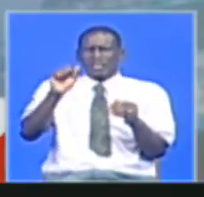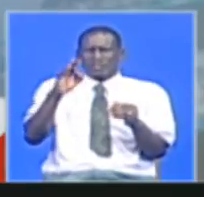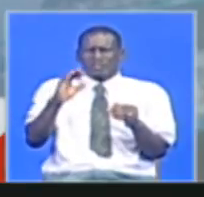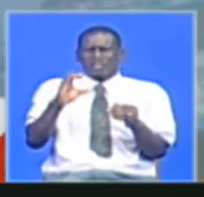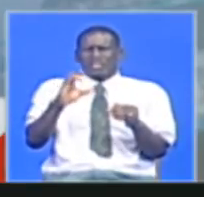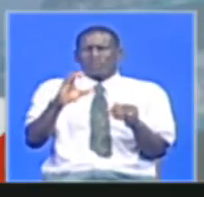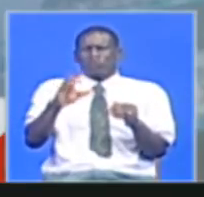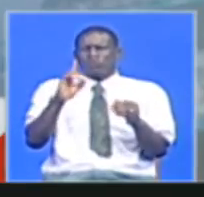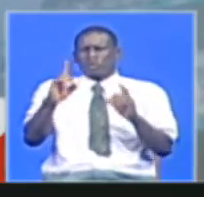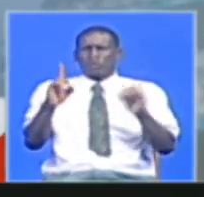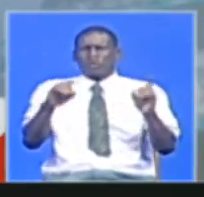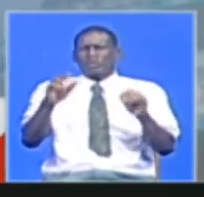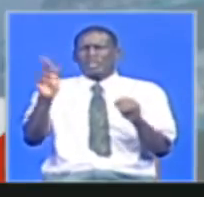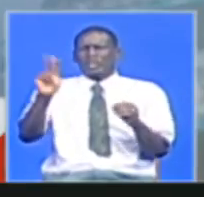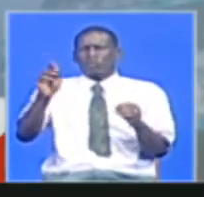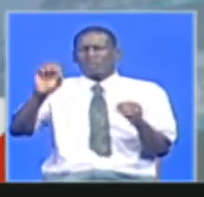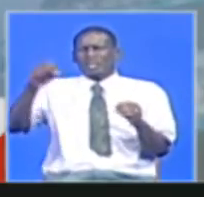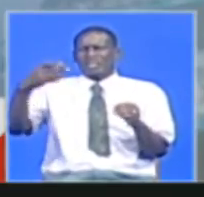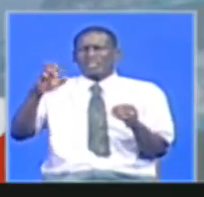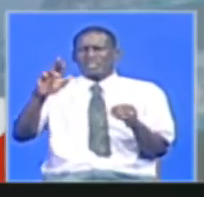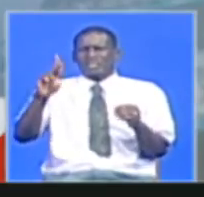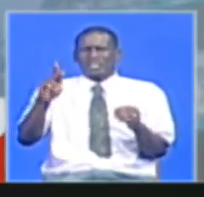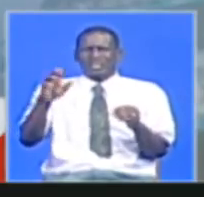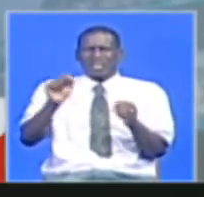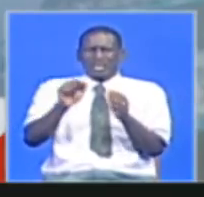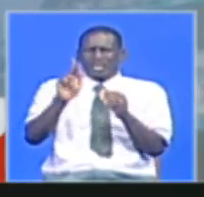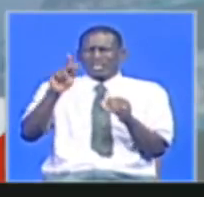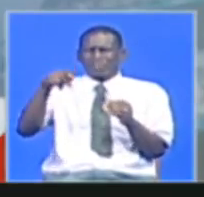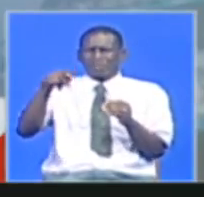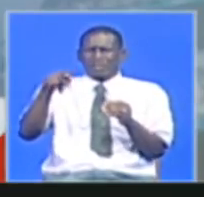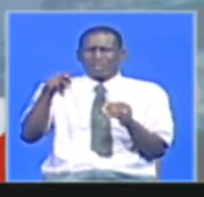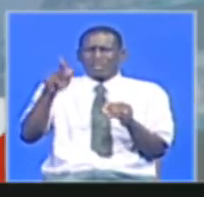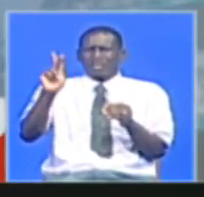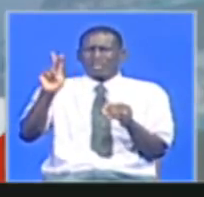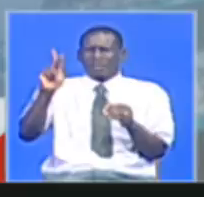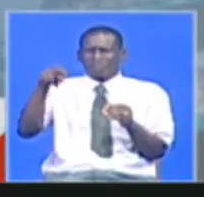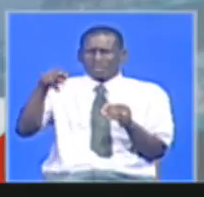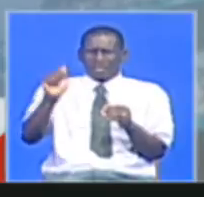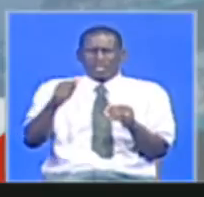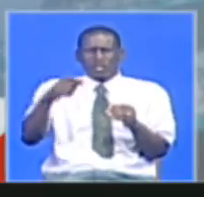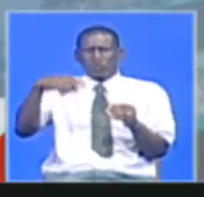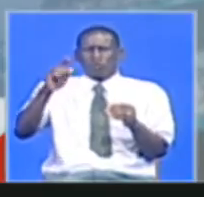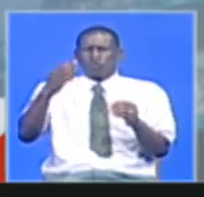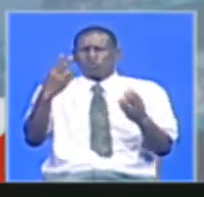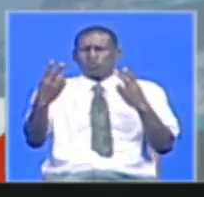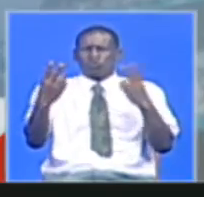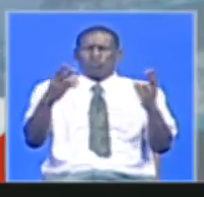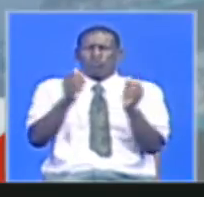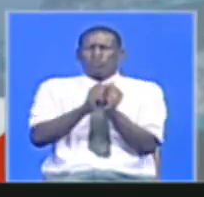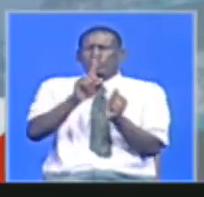Sharks, and Bandari drew 2-2 with visiting Zuke Richo. Warothe Kiru, NTV.